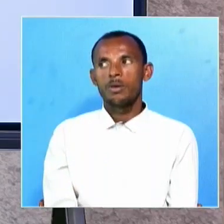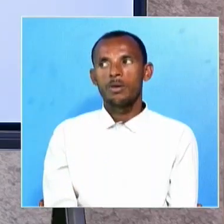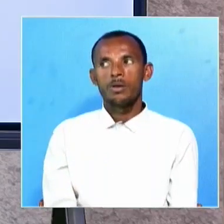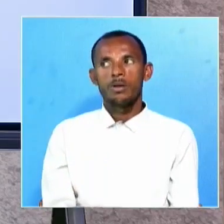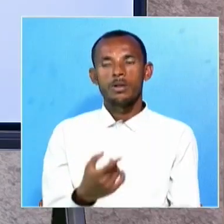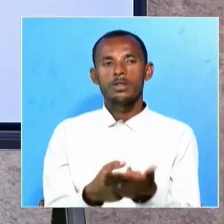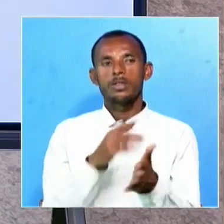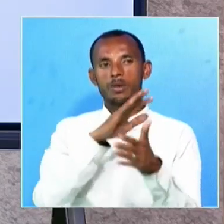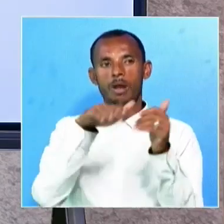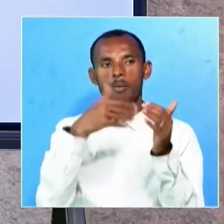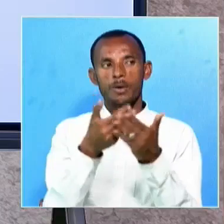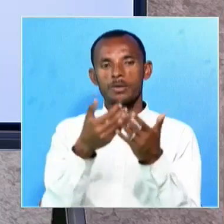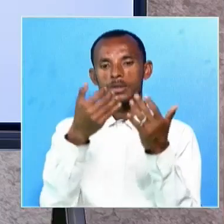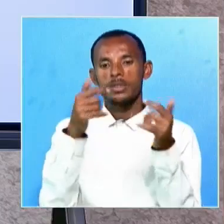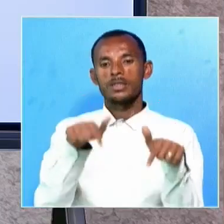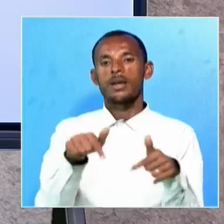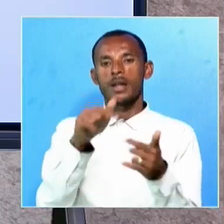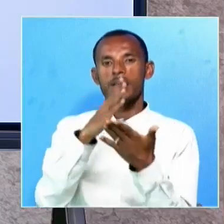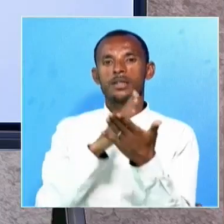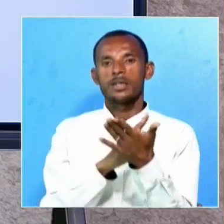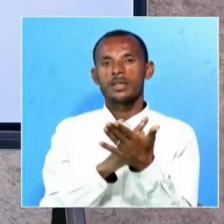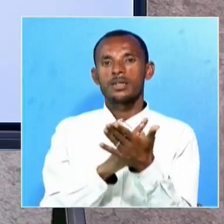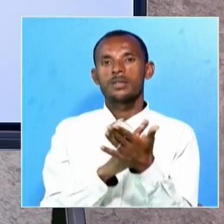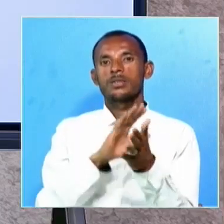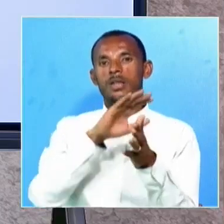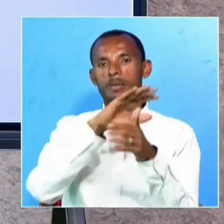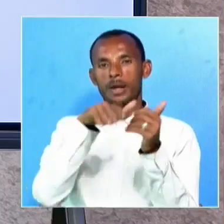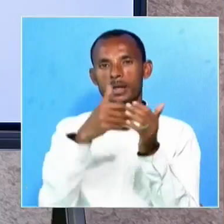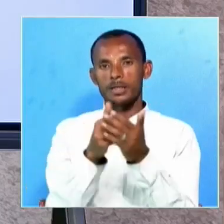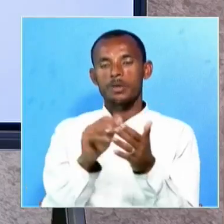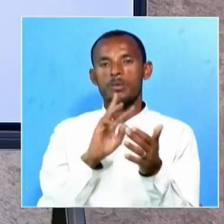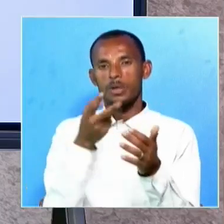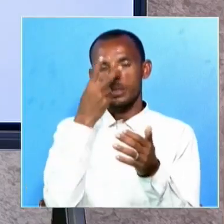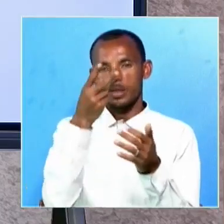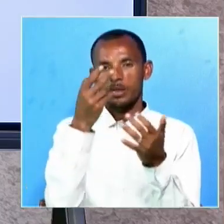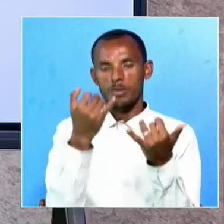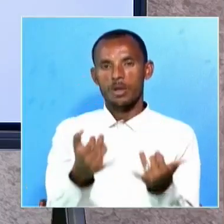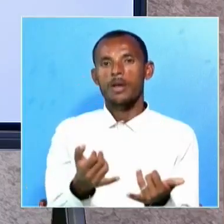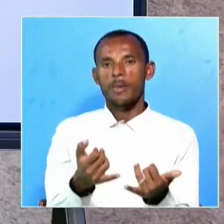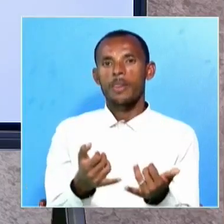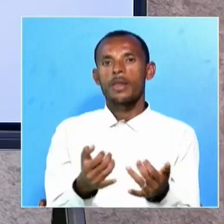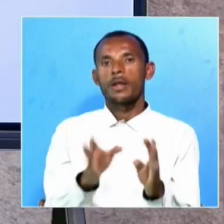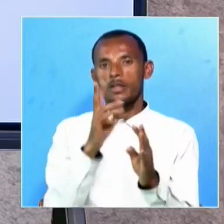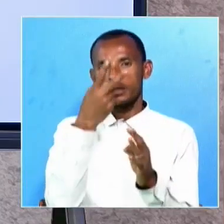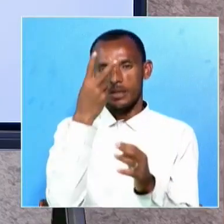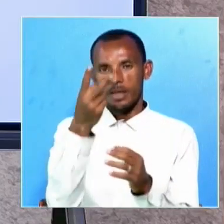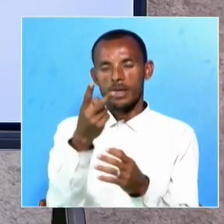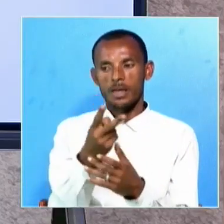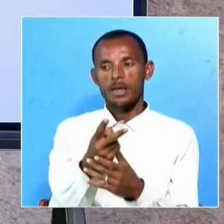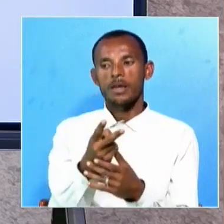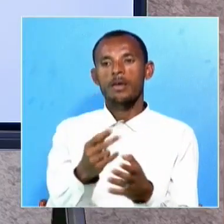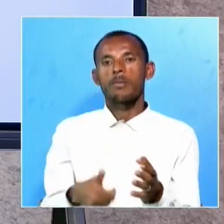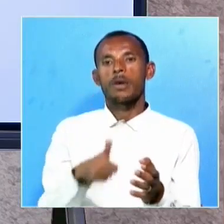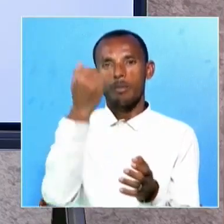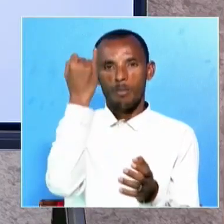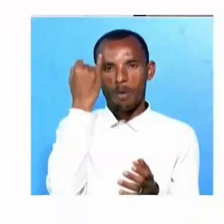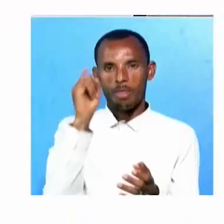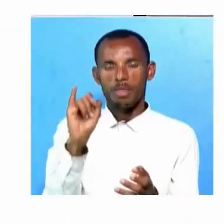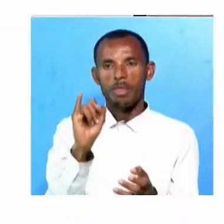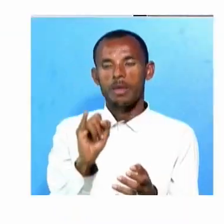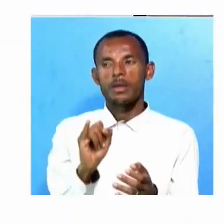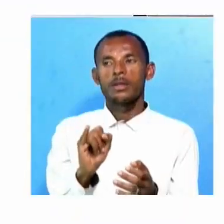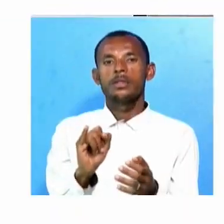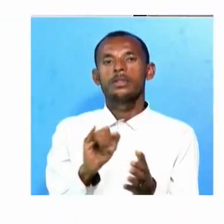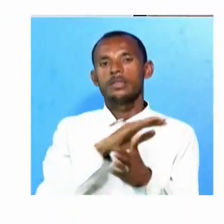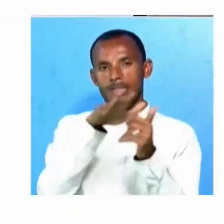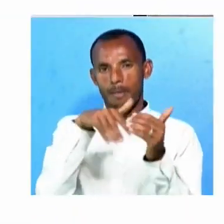this is all about today's lesson. Just to summarize what we have seen today, let's see the main points.